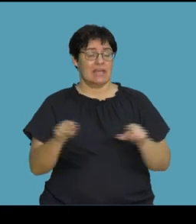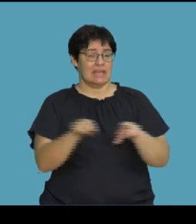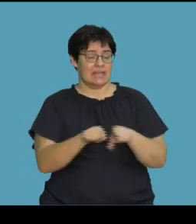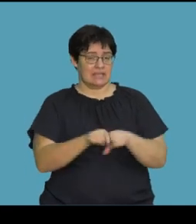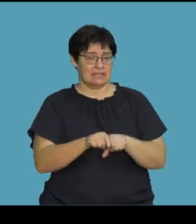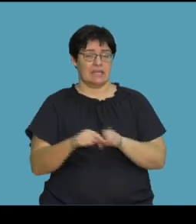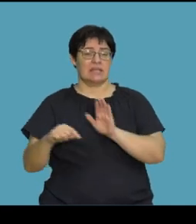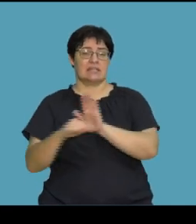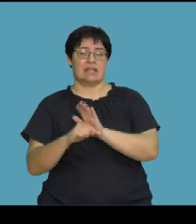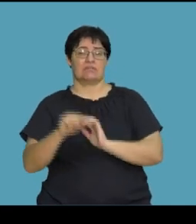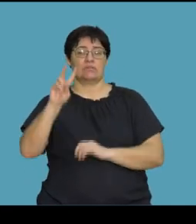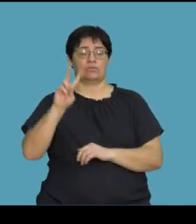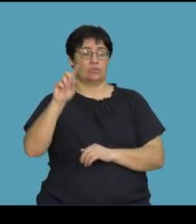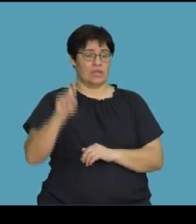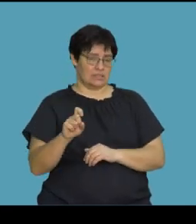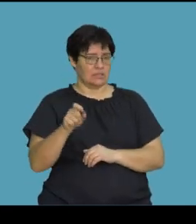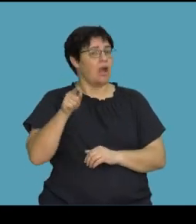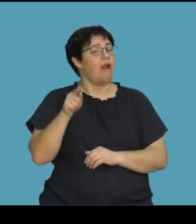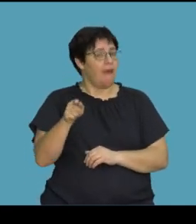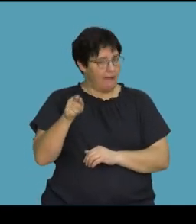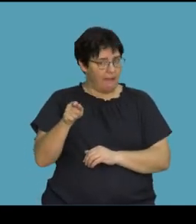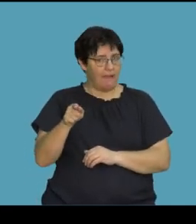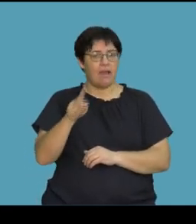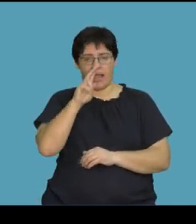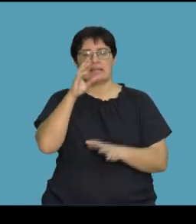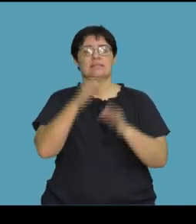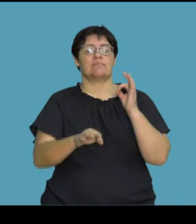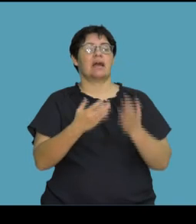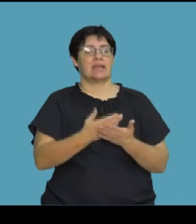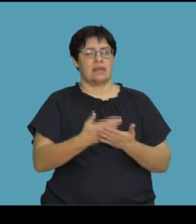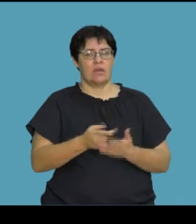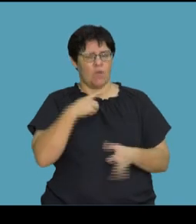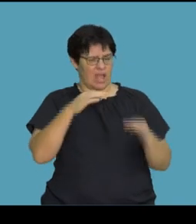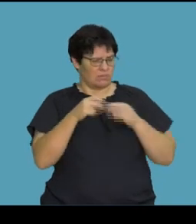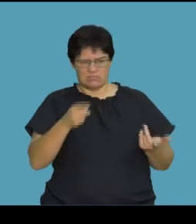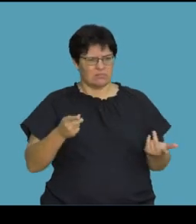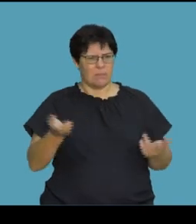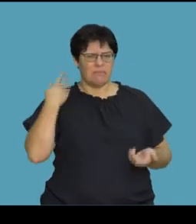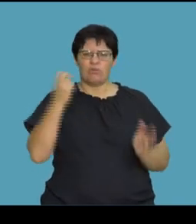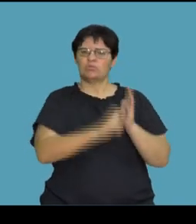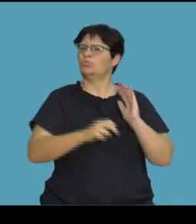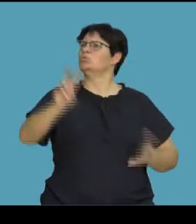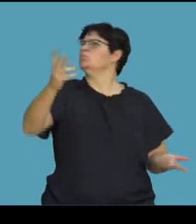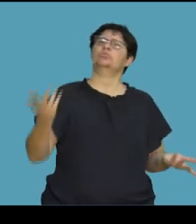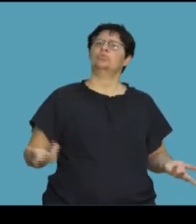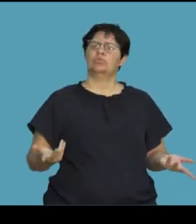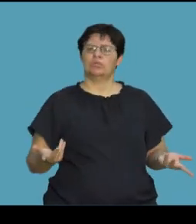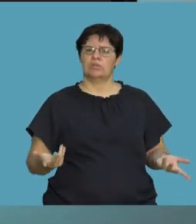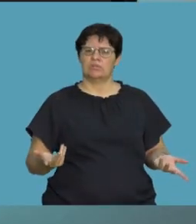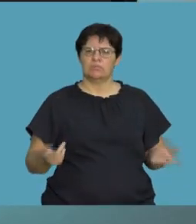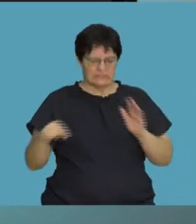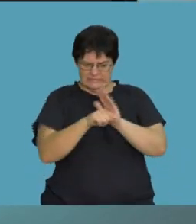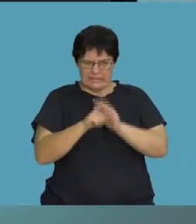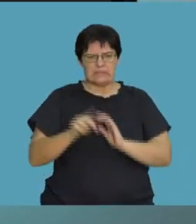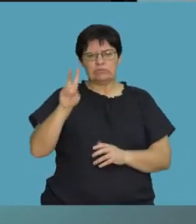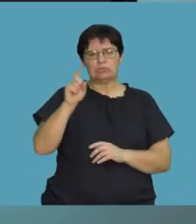equal to negative 2x. Here you can definitely simplify. Let me explain why, right? Because I know someone is going to say, now